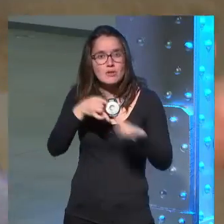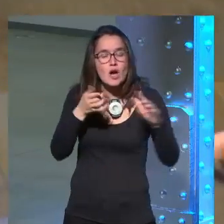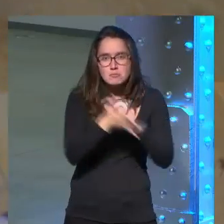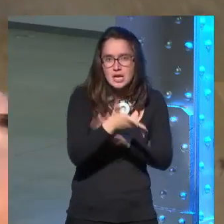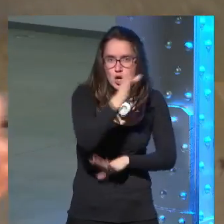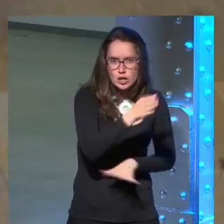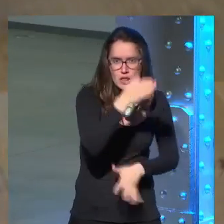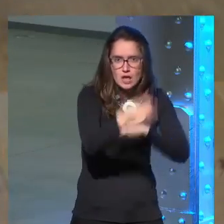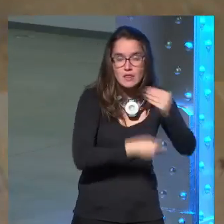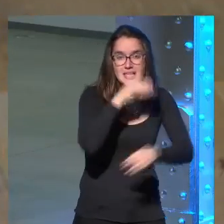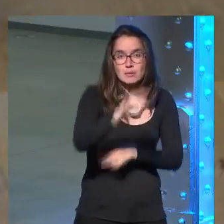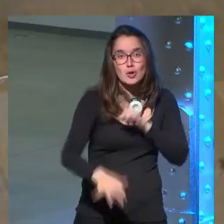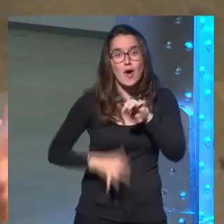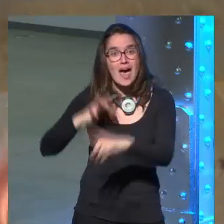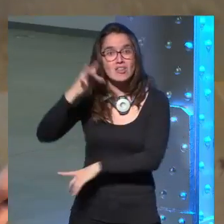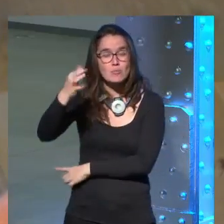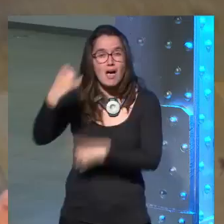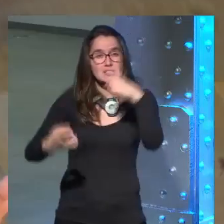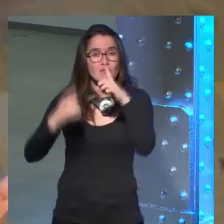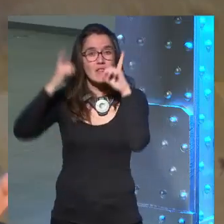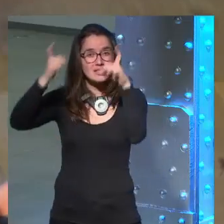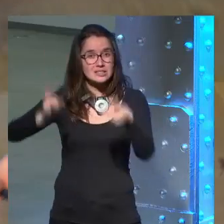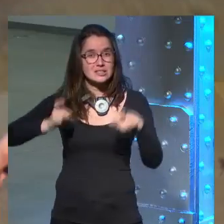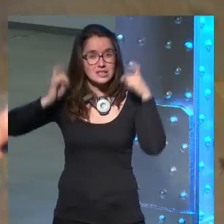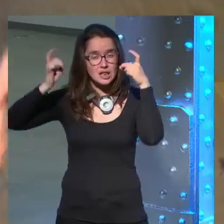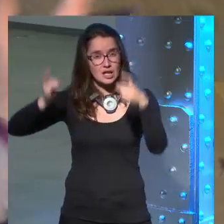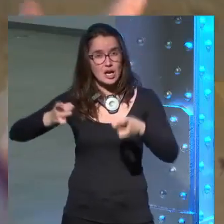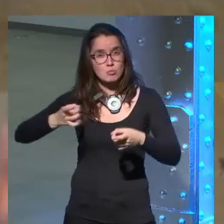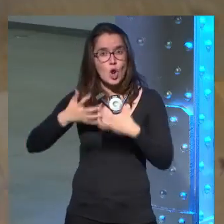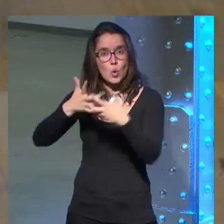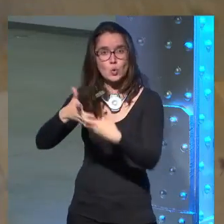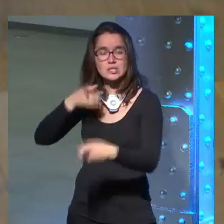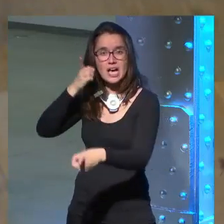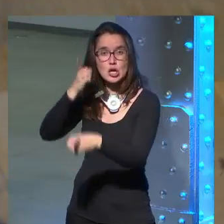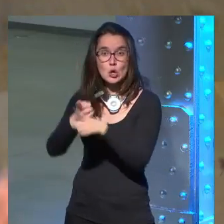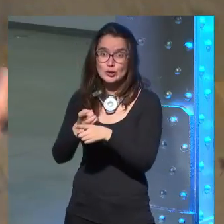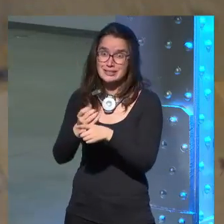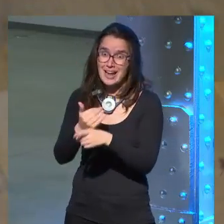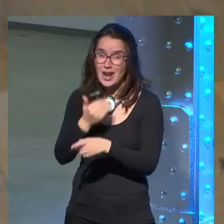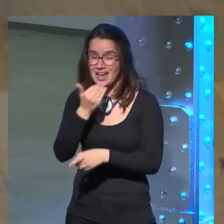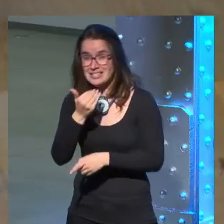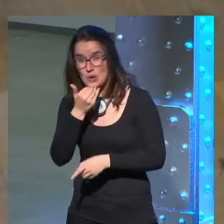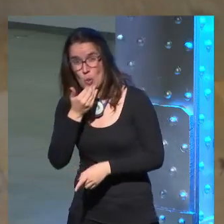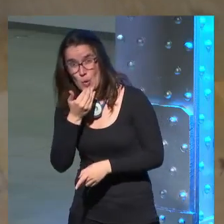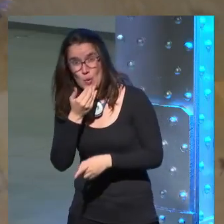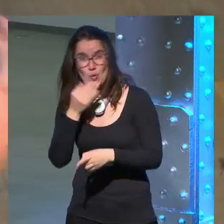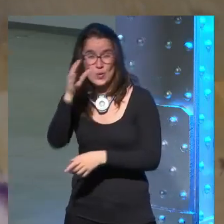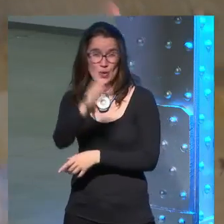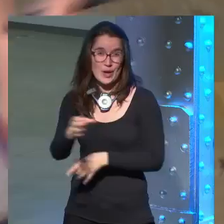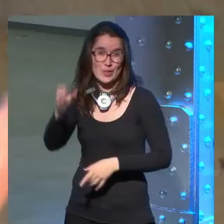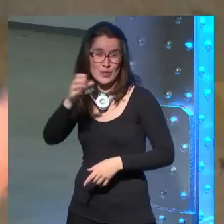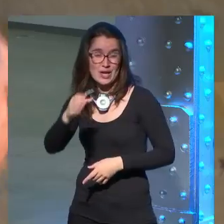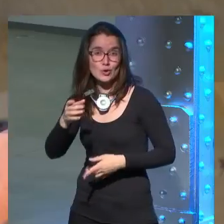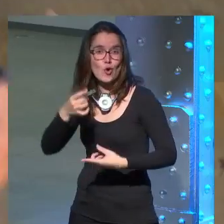that one of the missions of the scientist is not only to explain what science does, but sometimes also to fight